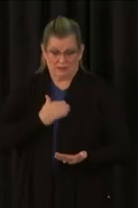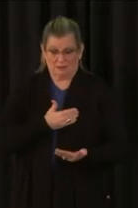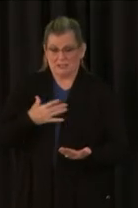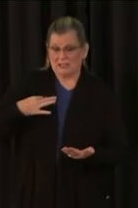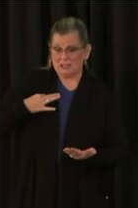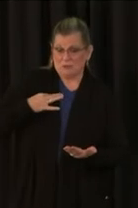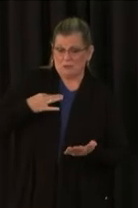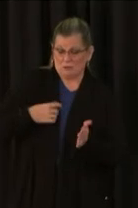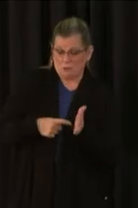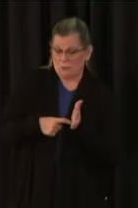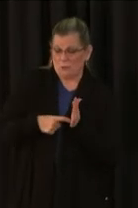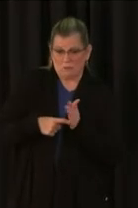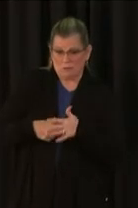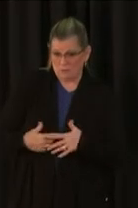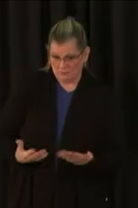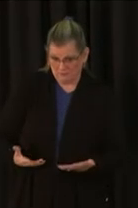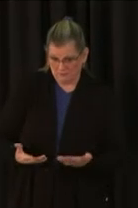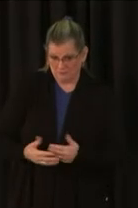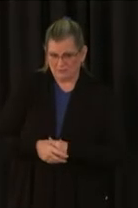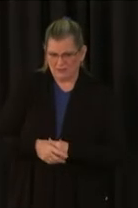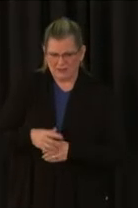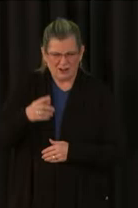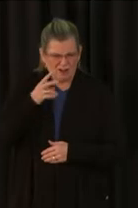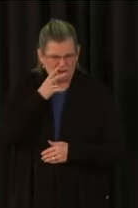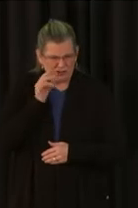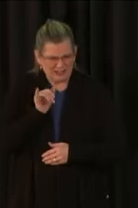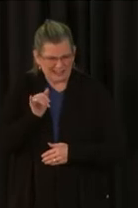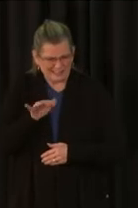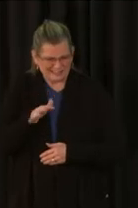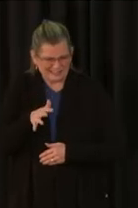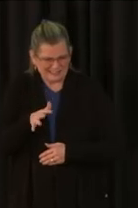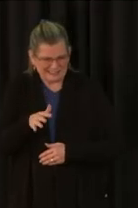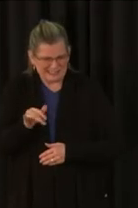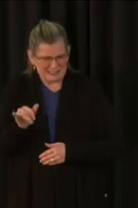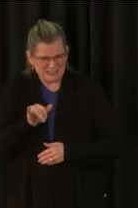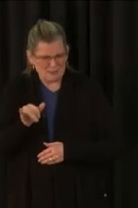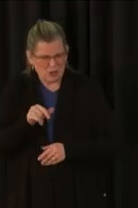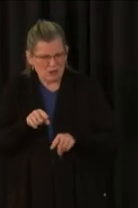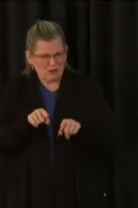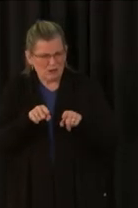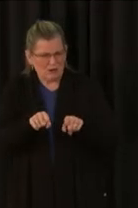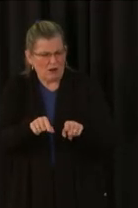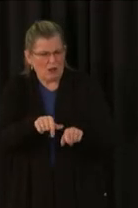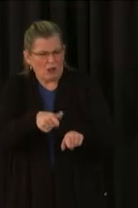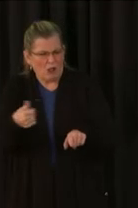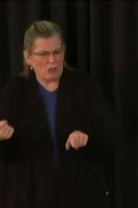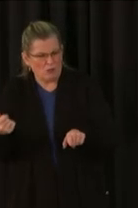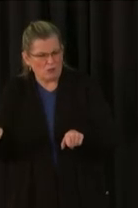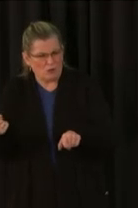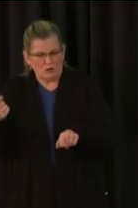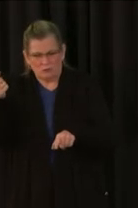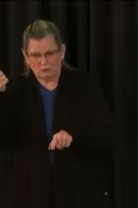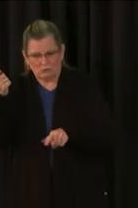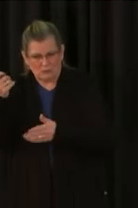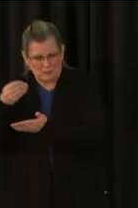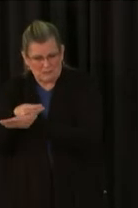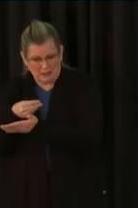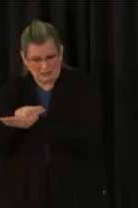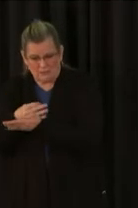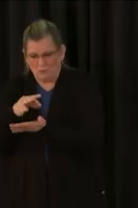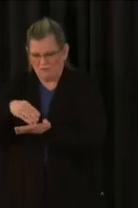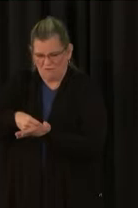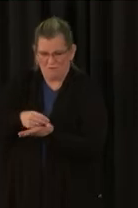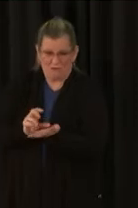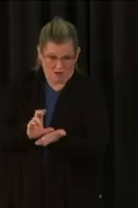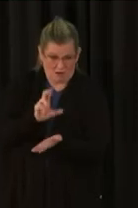eligibility requirements. This looks roughly similar to some of the others, but there are a few other elements in here.